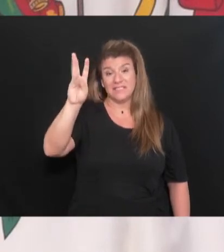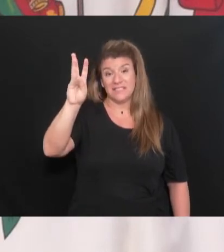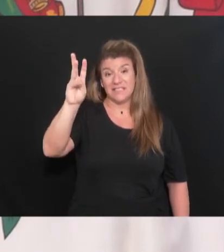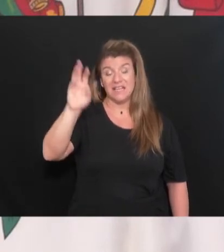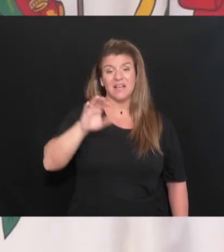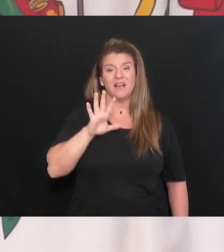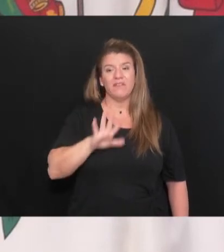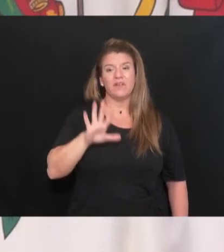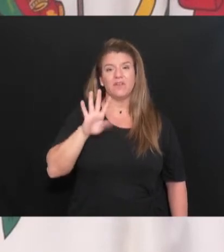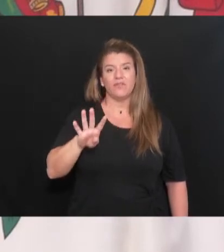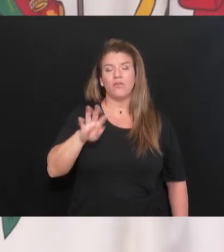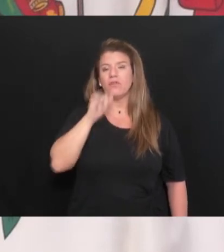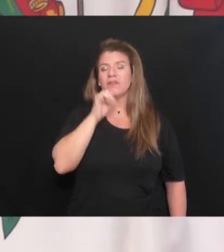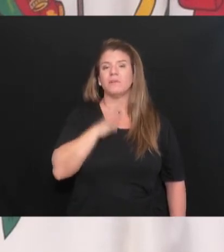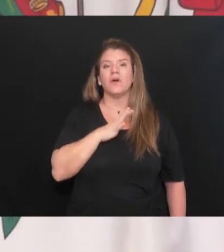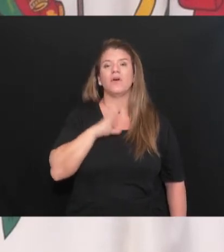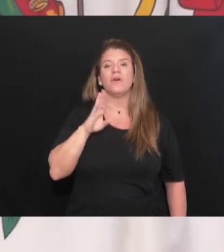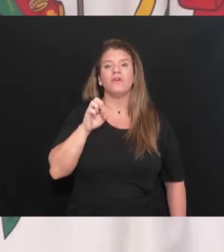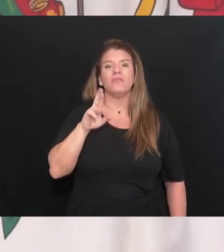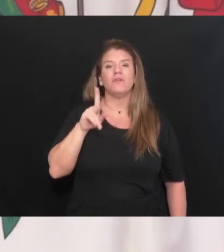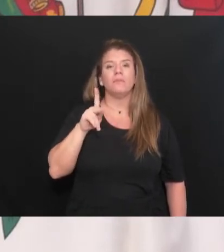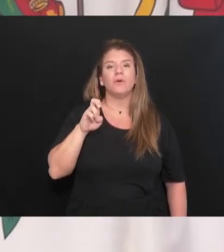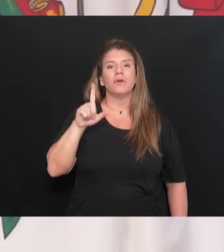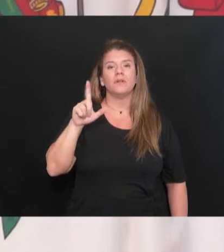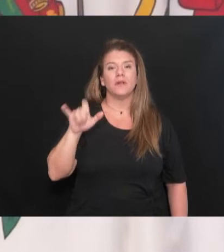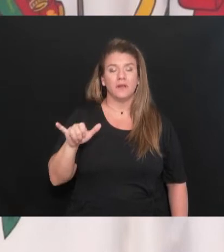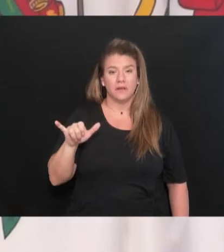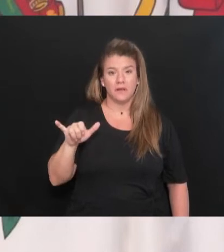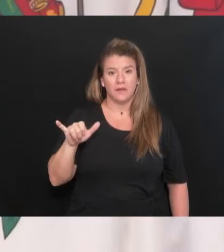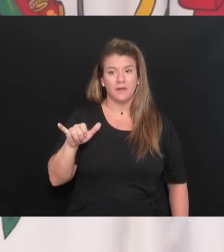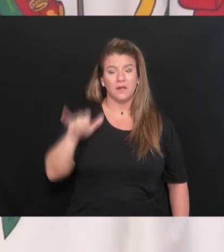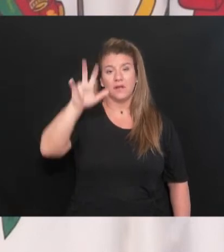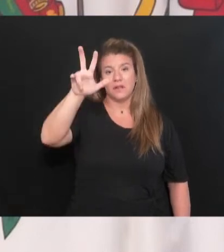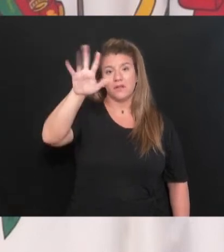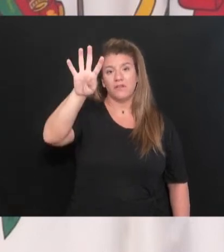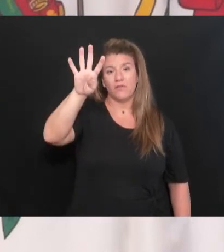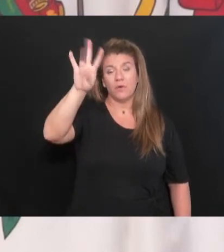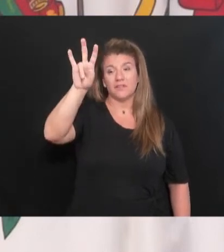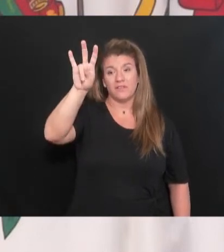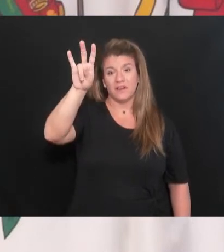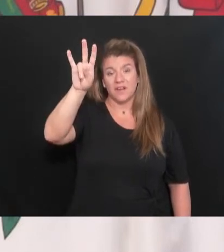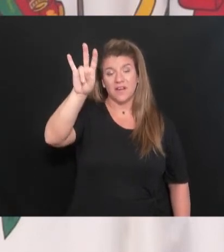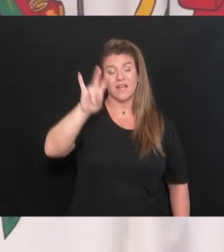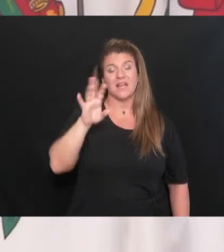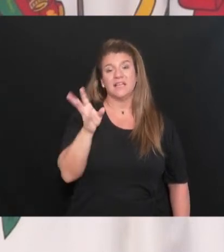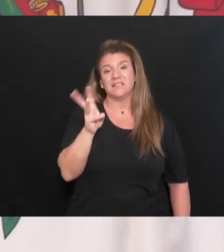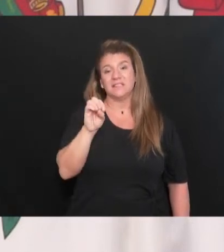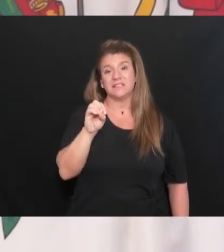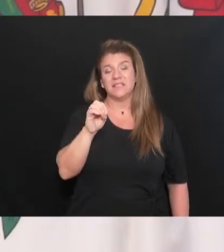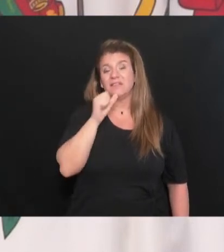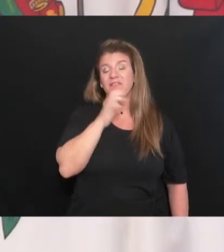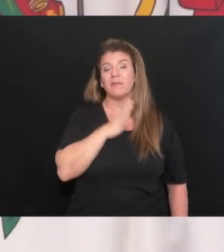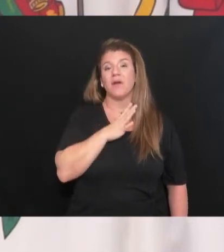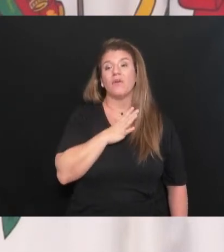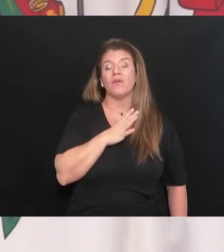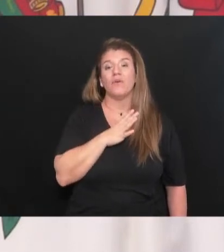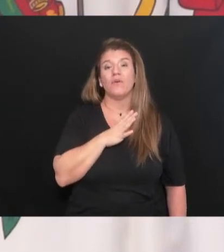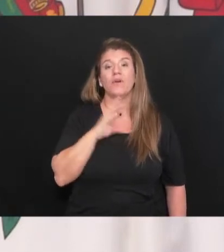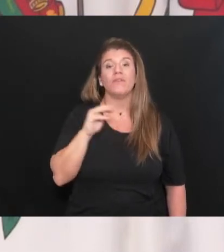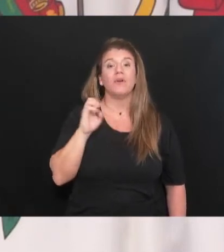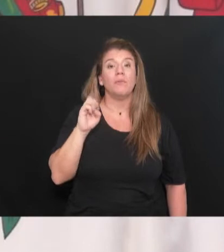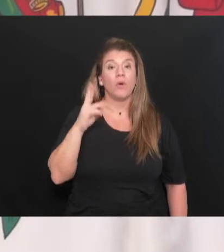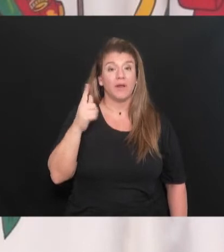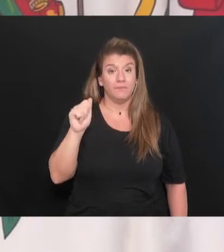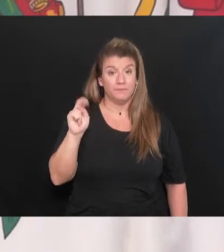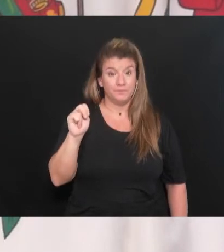is a 54-year-old female from Berkeley County. The 3,417th death is a 60-year-old female from Morgan